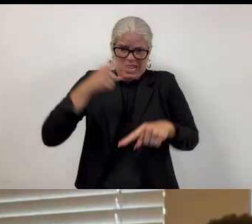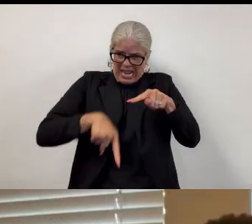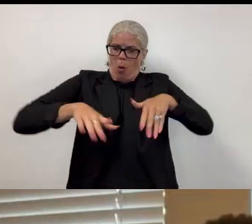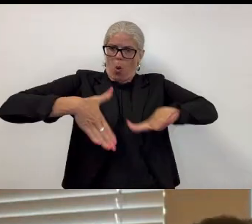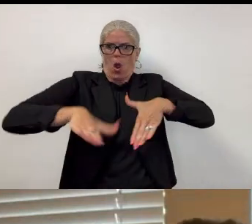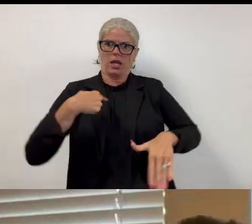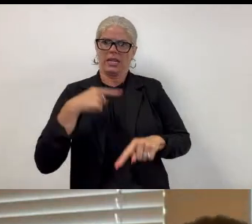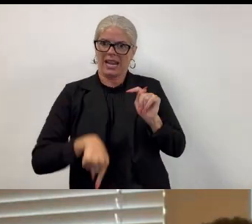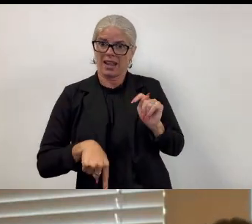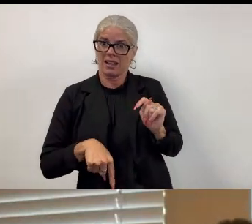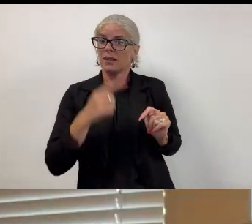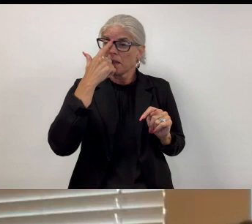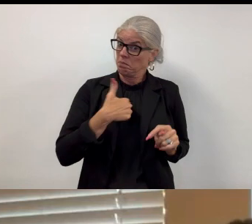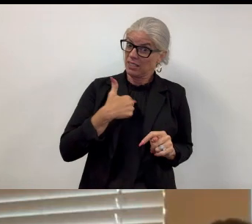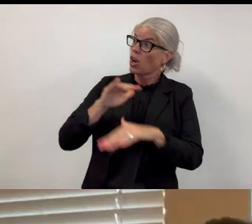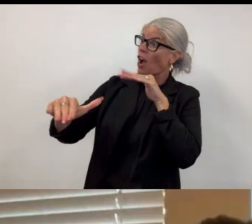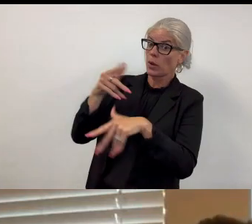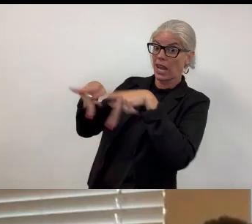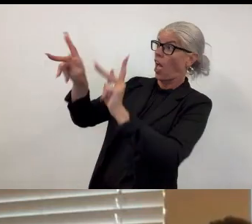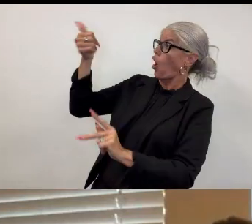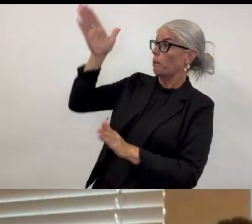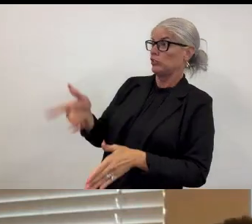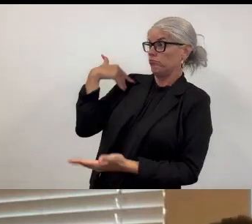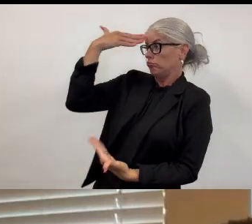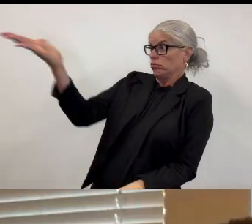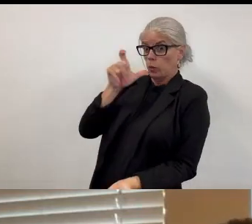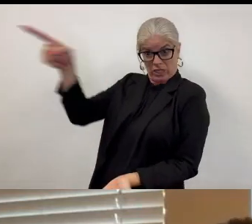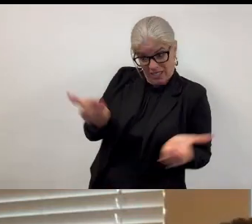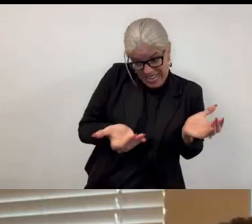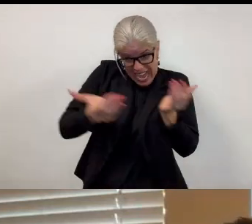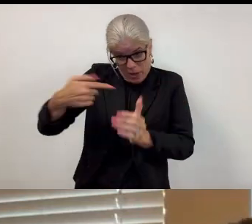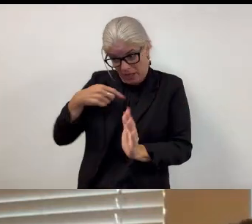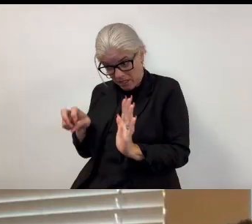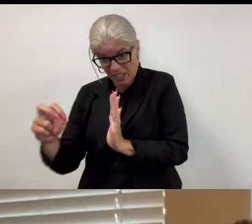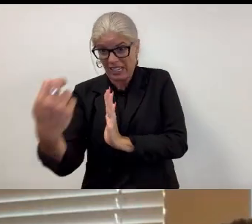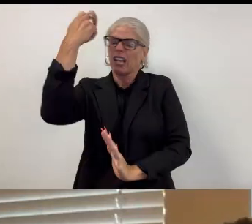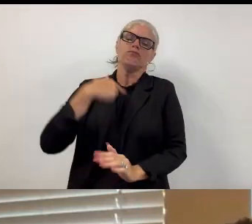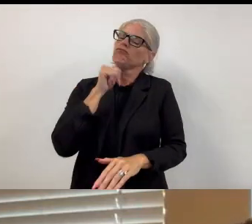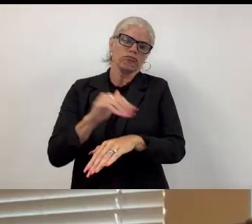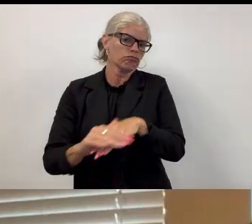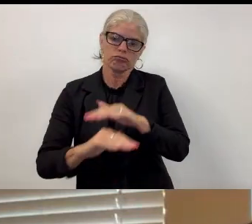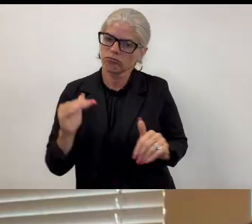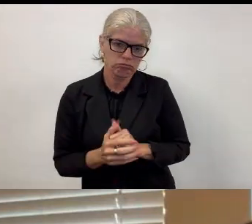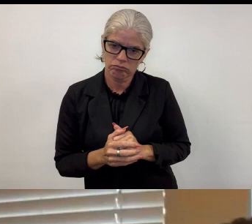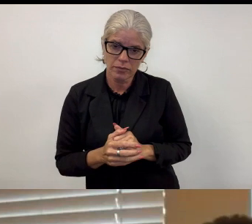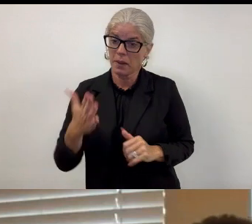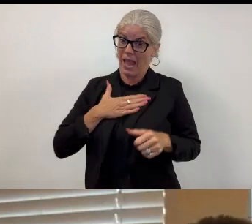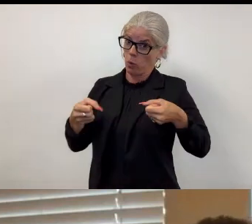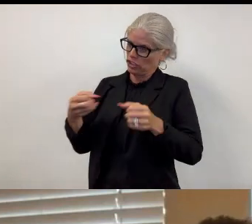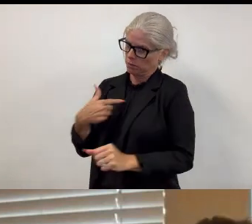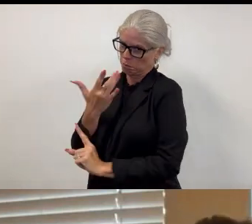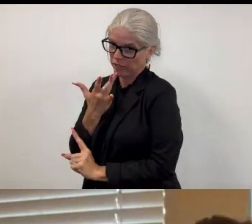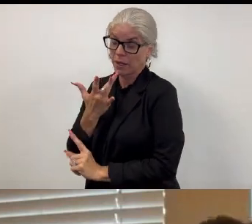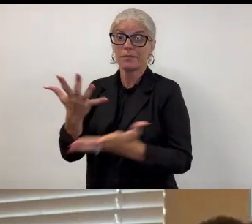comfortably traverse stairs. I cannot walk at all. And I usually am not comfortable with someone that I don't know lifting me up and